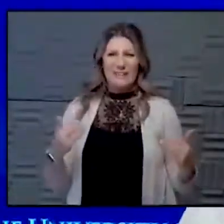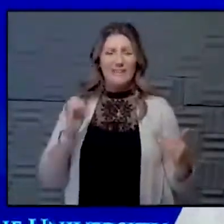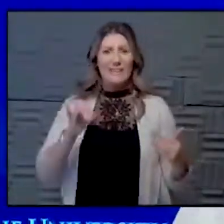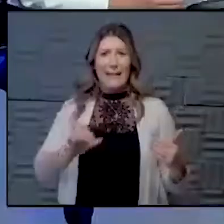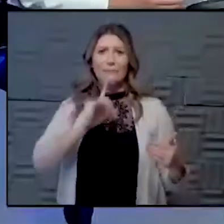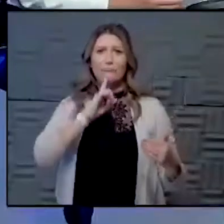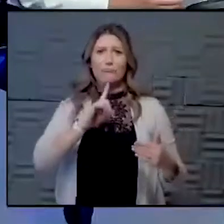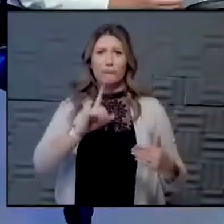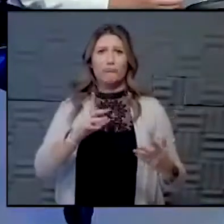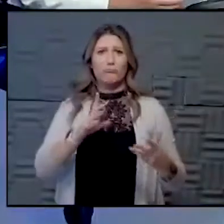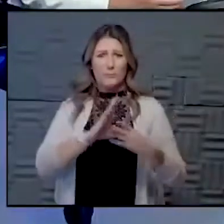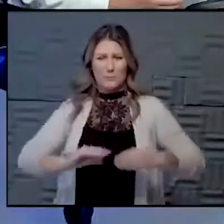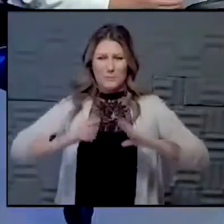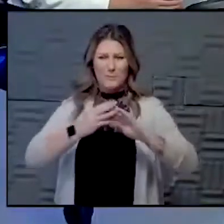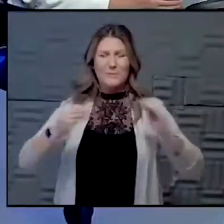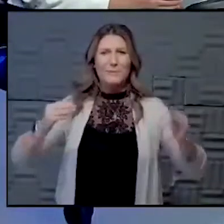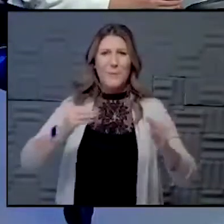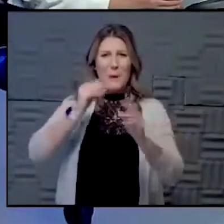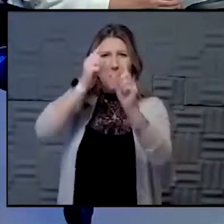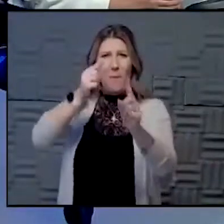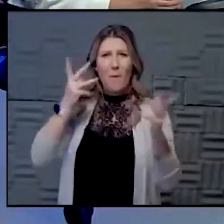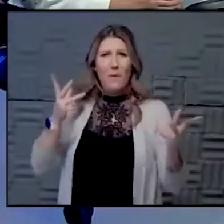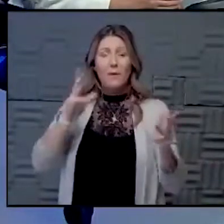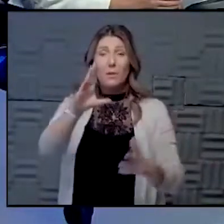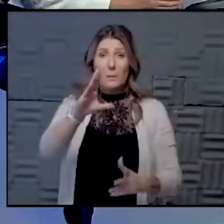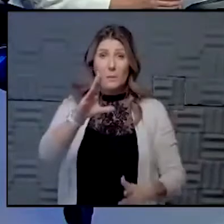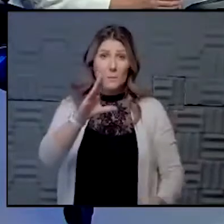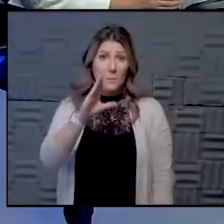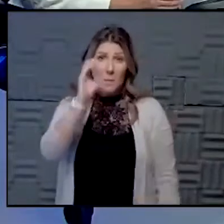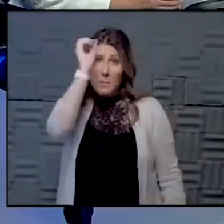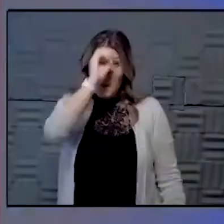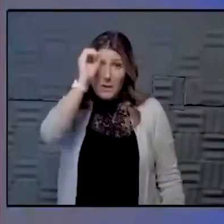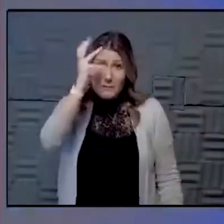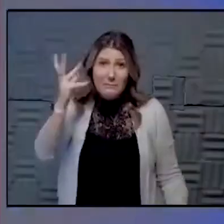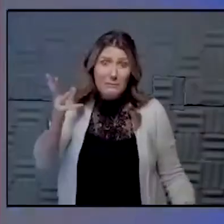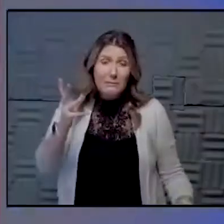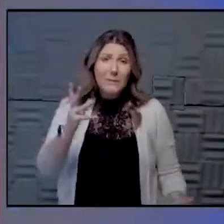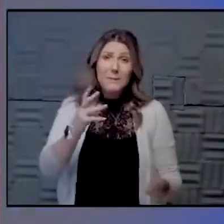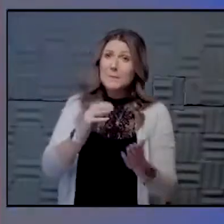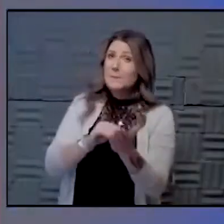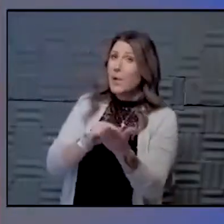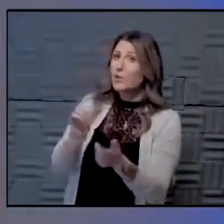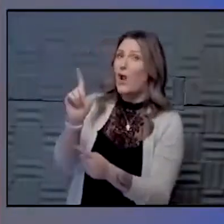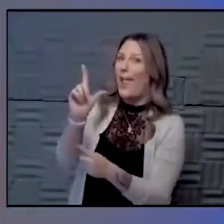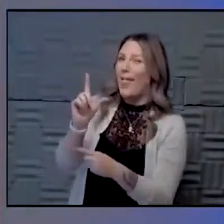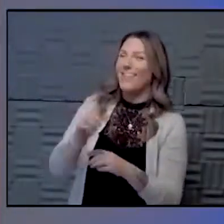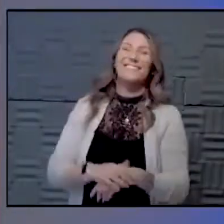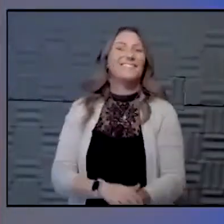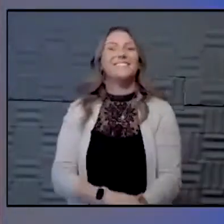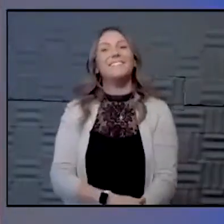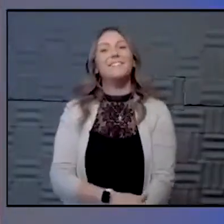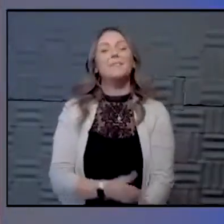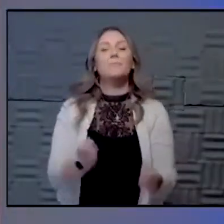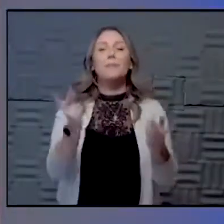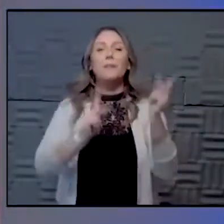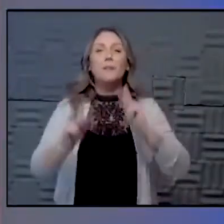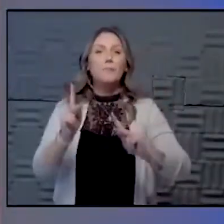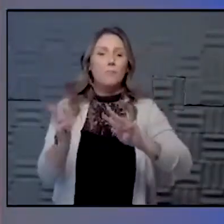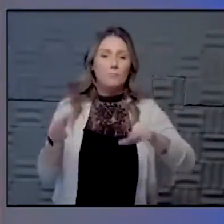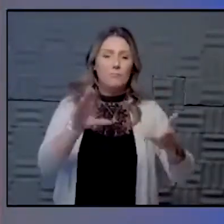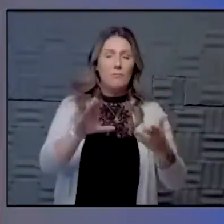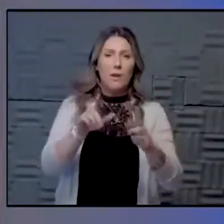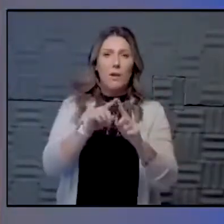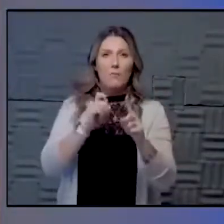to me. Yeah. Any thoughts from your standpoint there, Dr. L? Well, there are lots of people dying from stroke